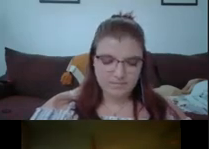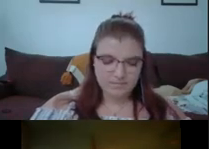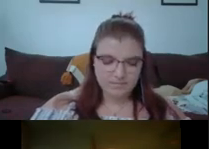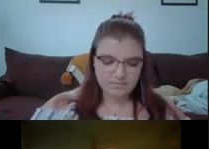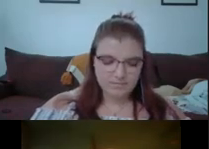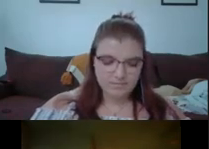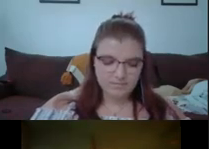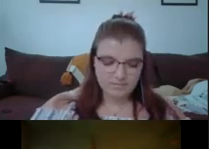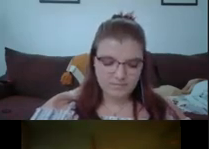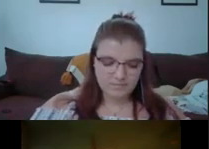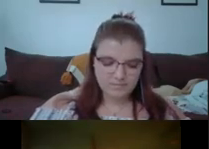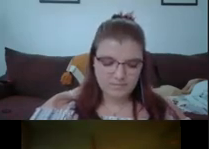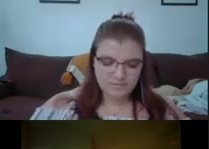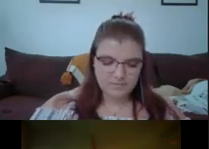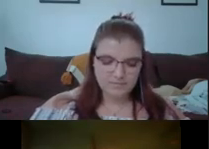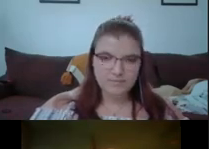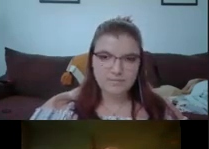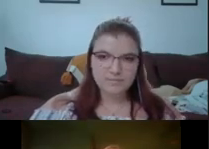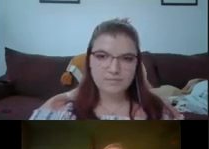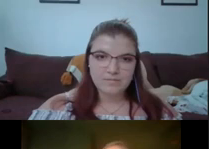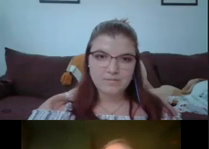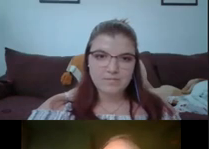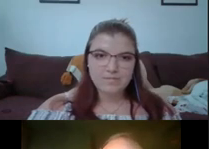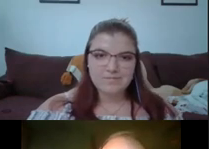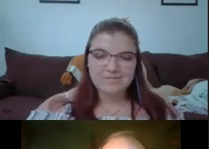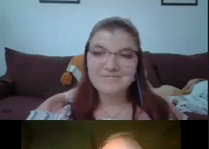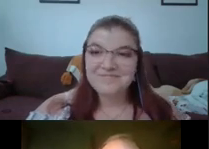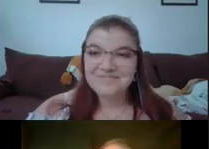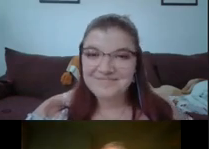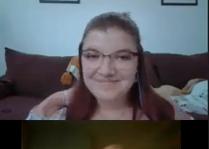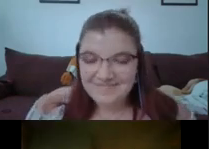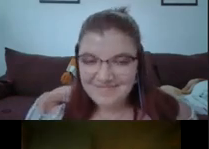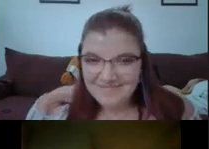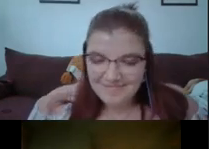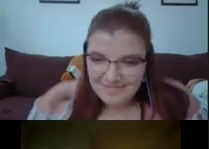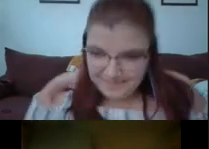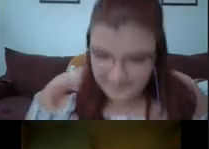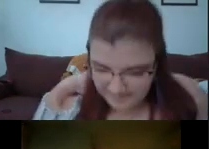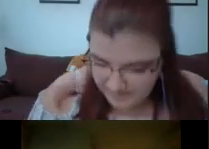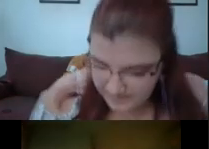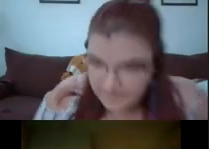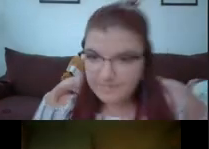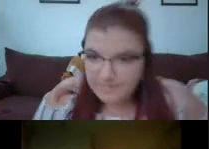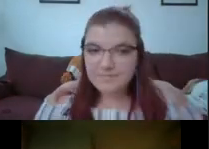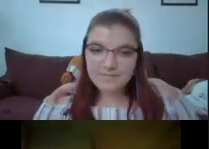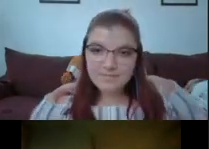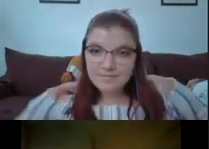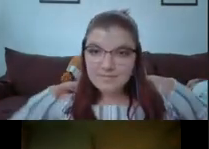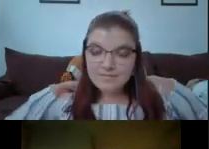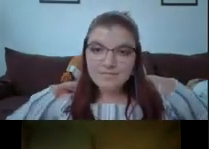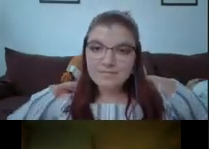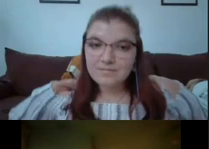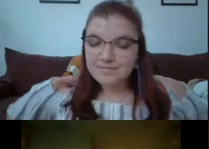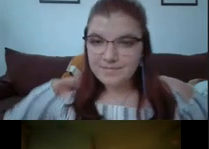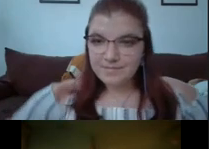And theater thrived. In this case, the Music Man, the person playing the Music Man in this case was the Dean of Fine